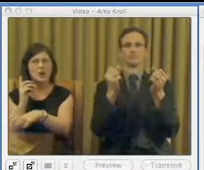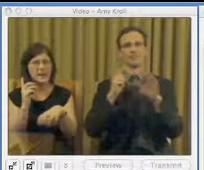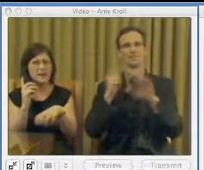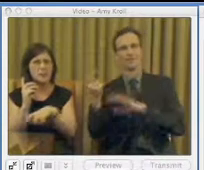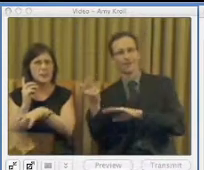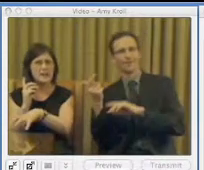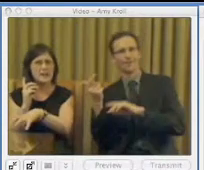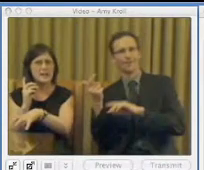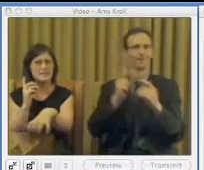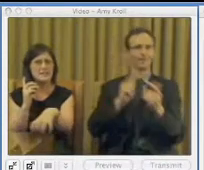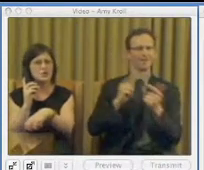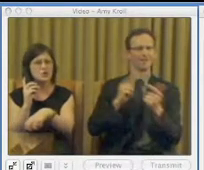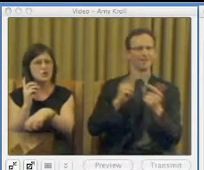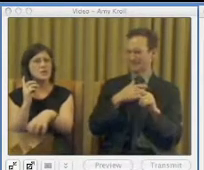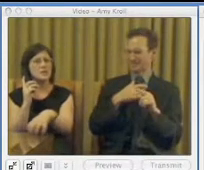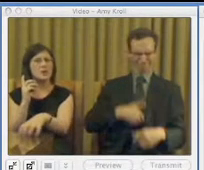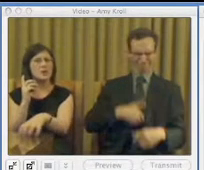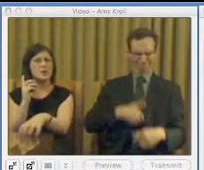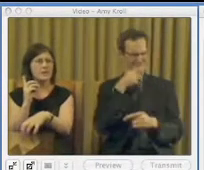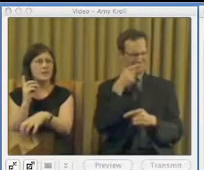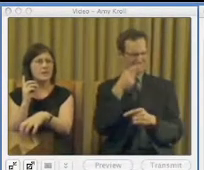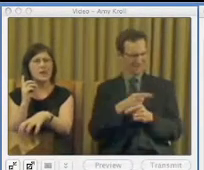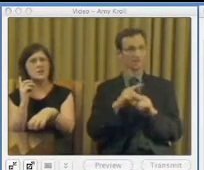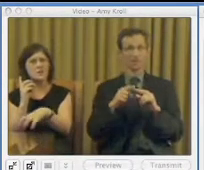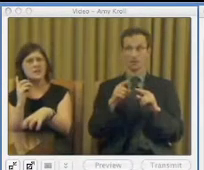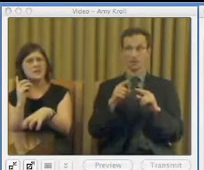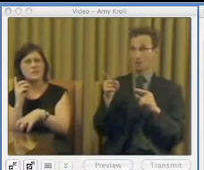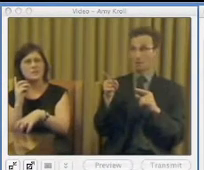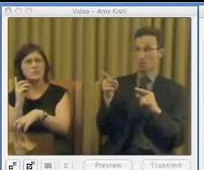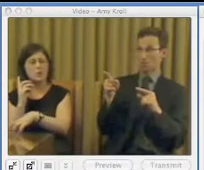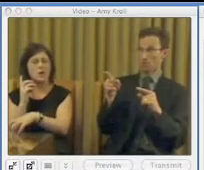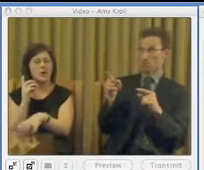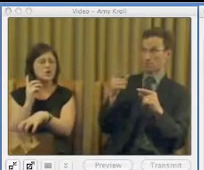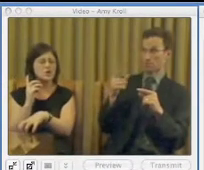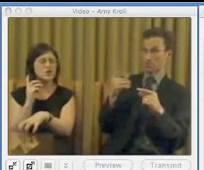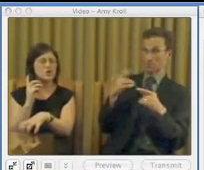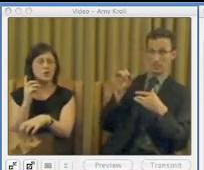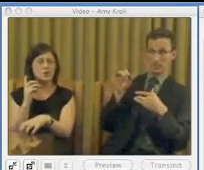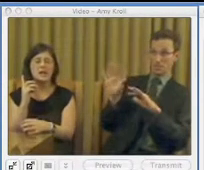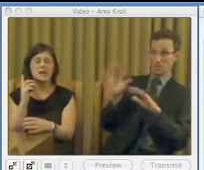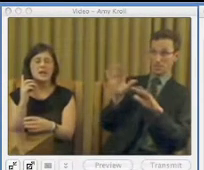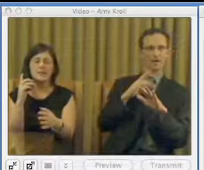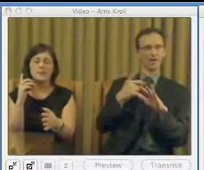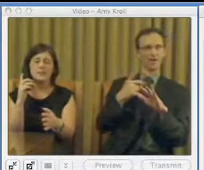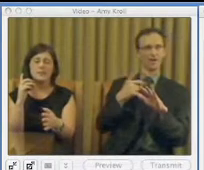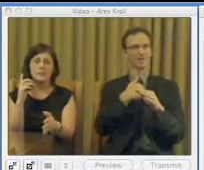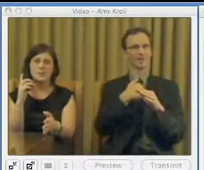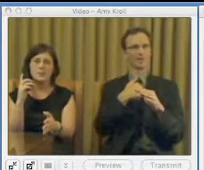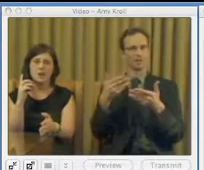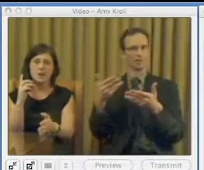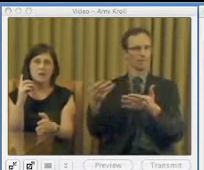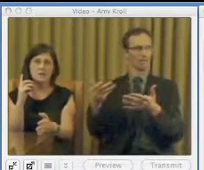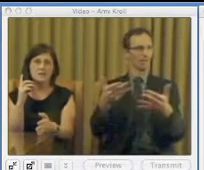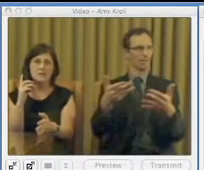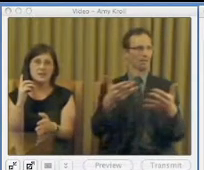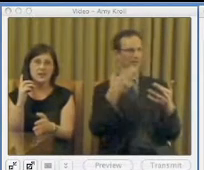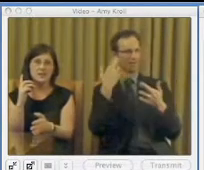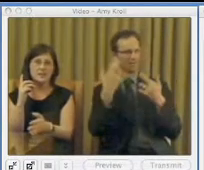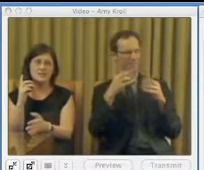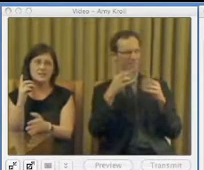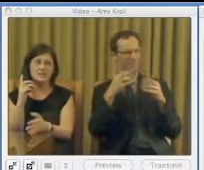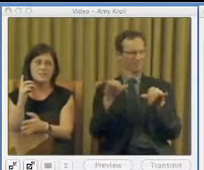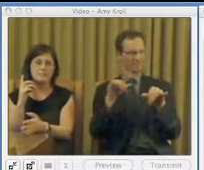did it, and we all kind of perpetuated this notion of, well, if they're going to do it, then that's what I should do too. But